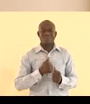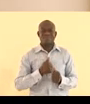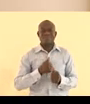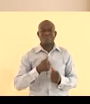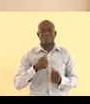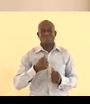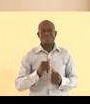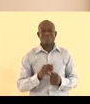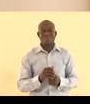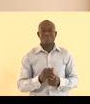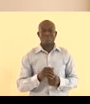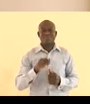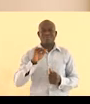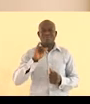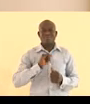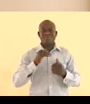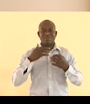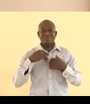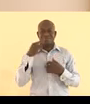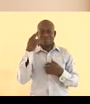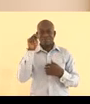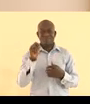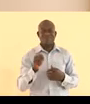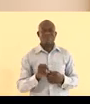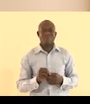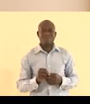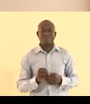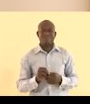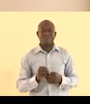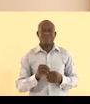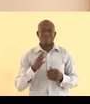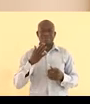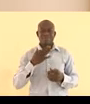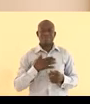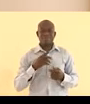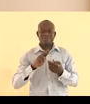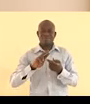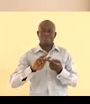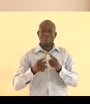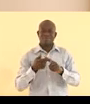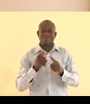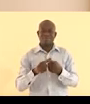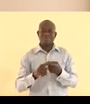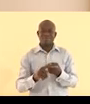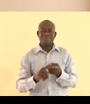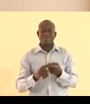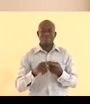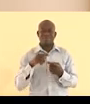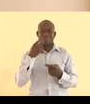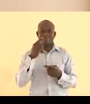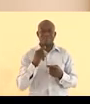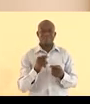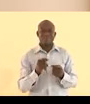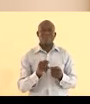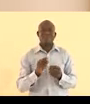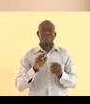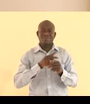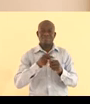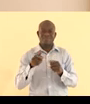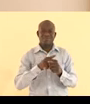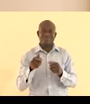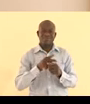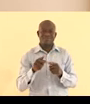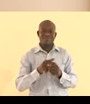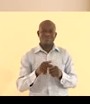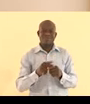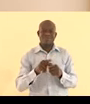settlement for grades. And so I have seen, with due respect, I have seen my colleagues who do such things. And it